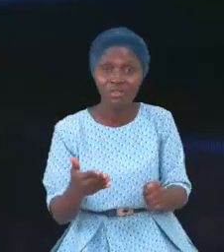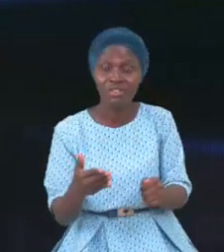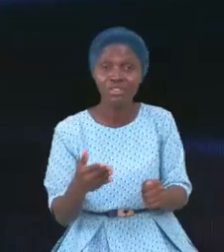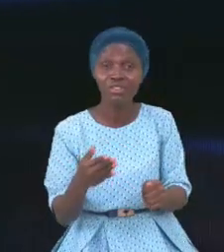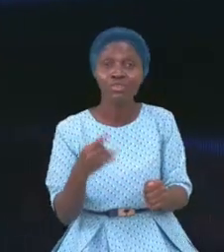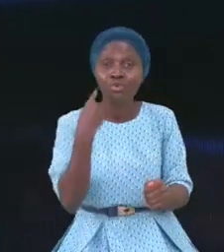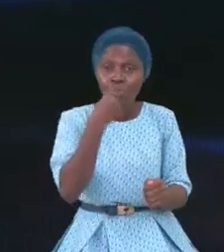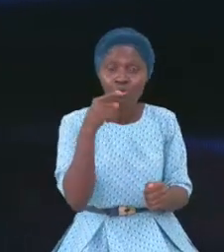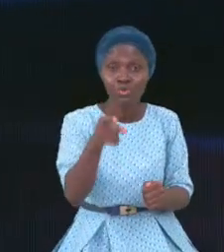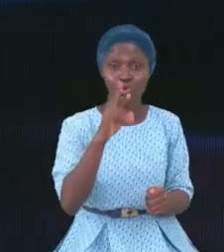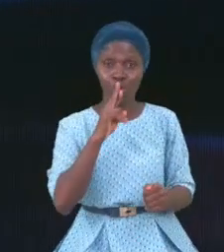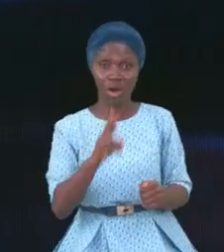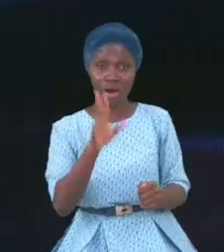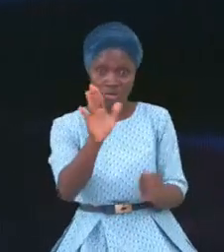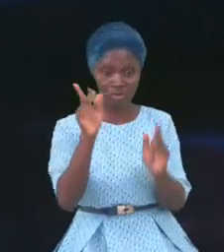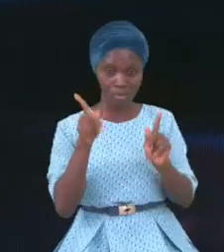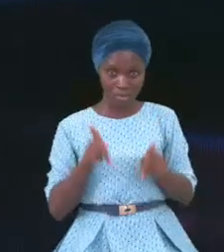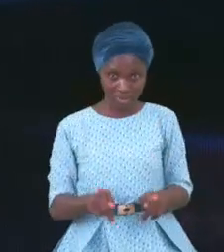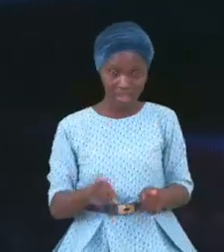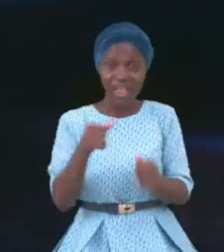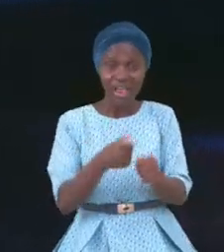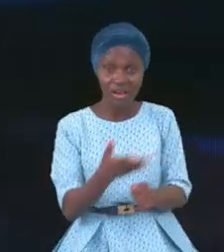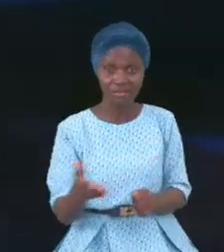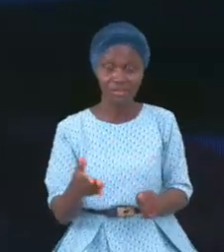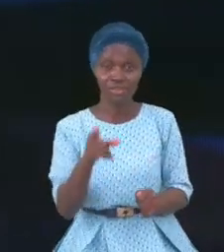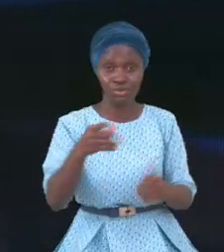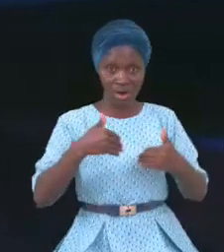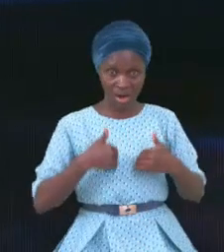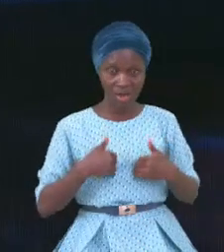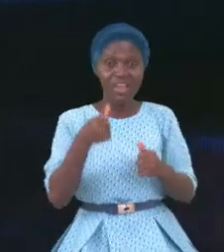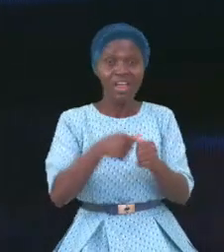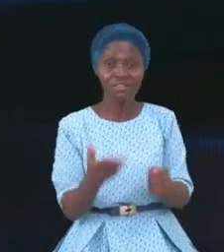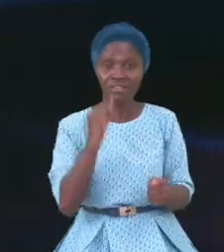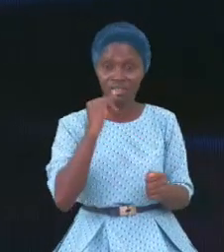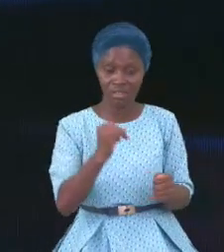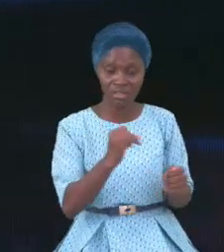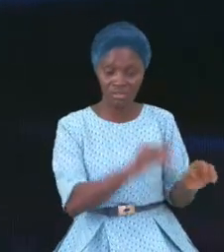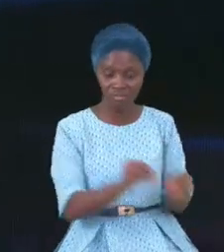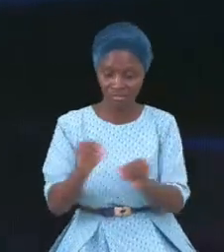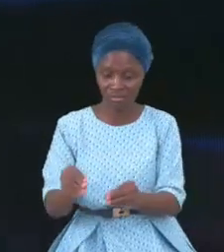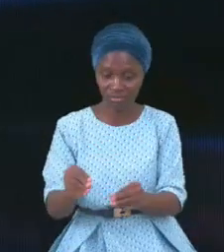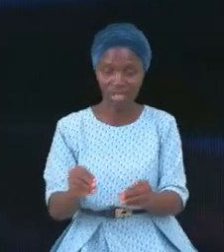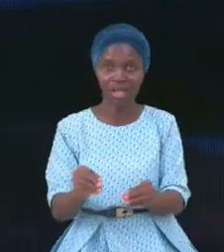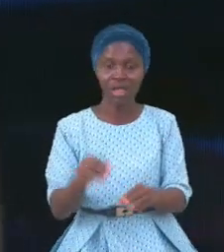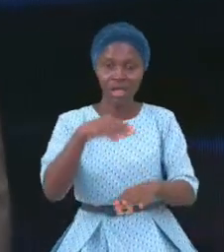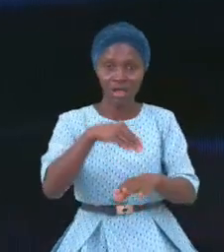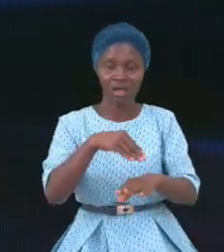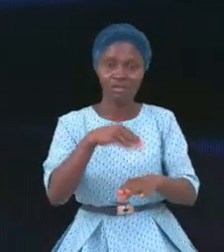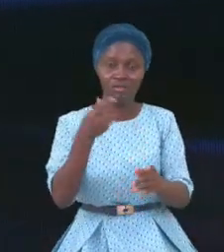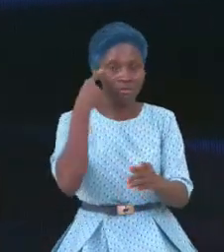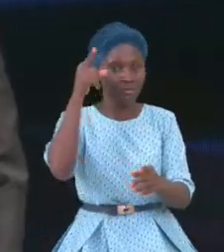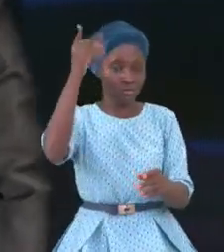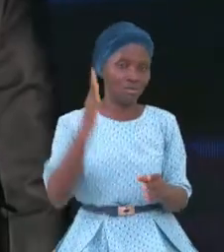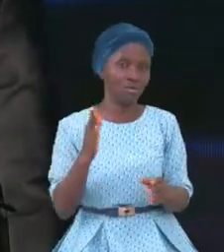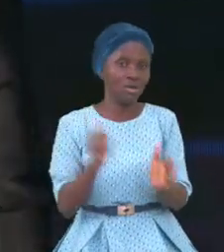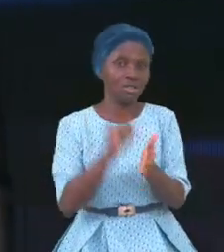are, everything what you've got, everything is laid down. That's what we learned about Joshua. He